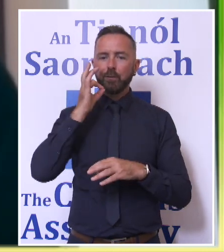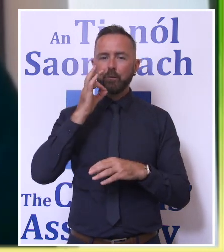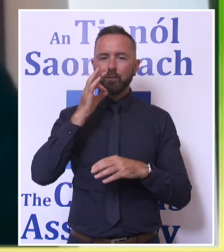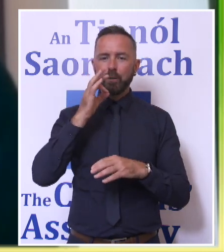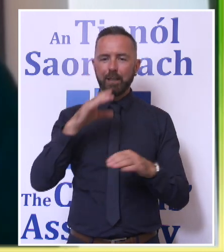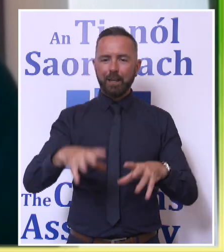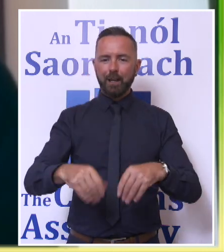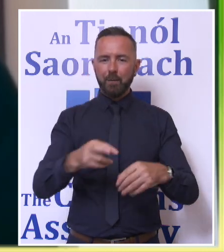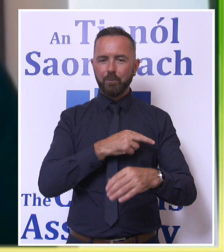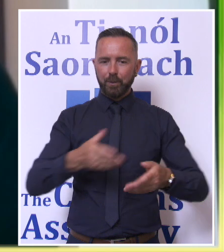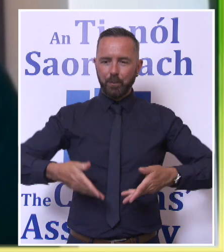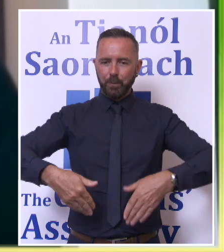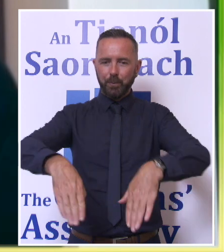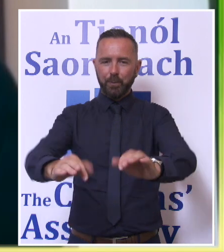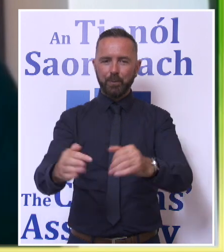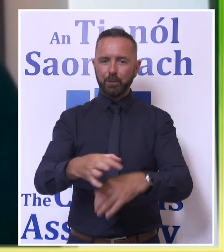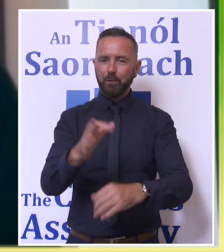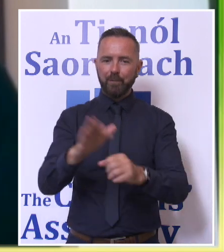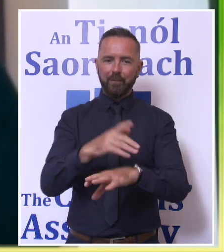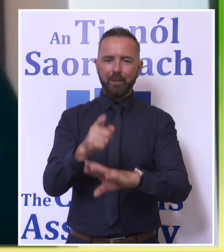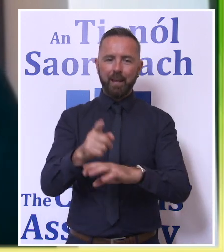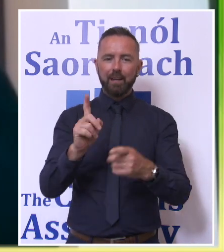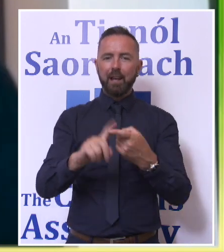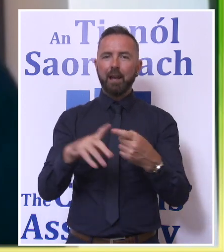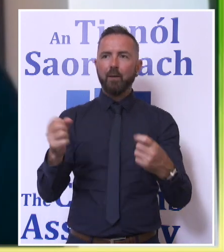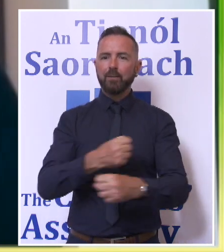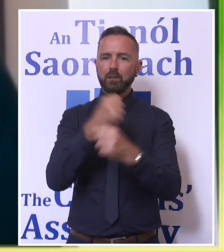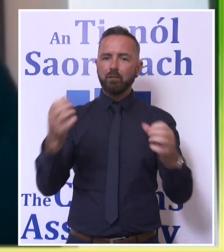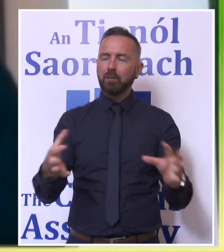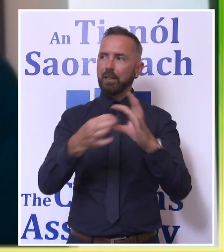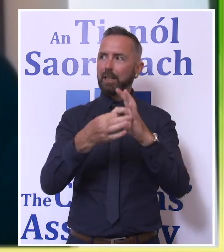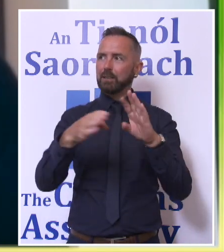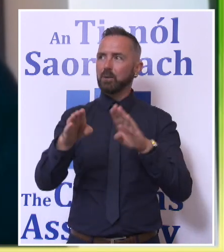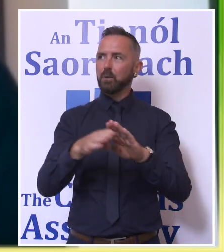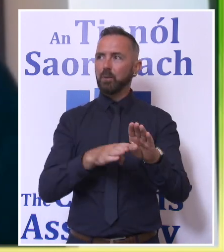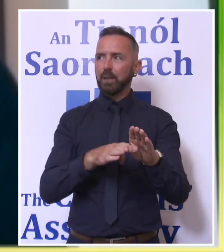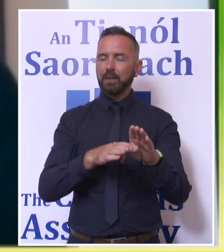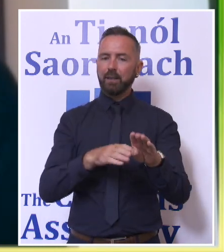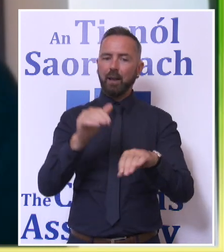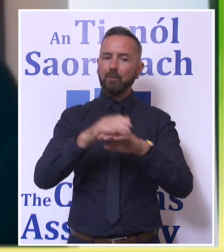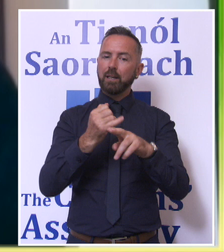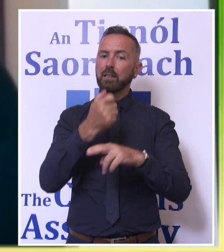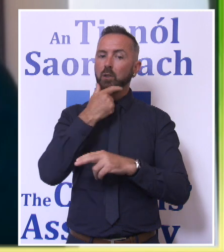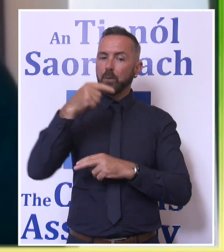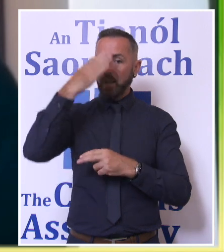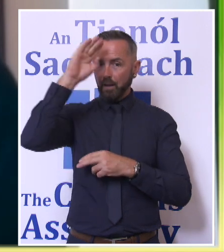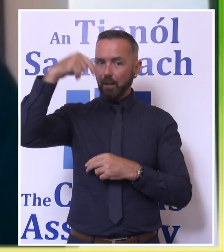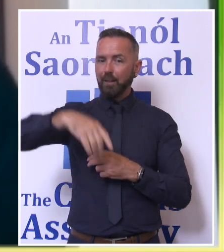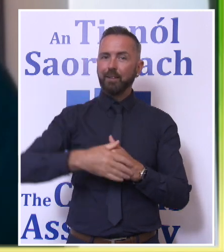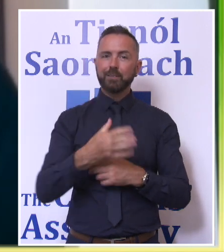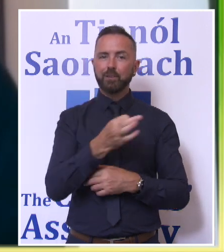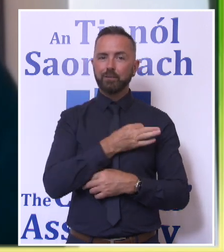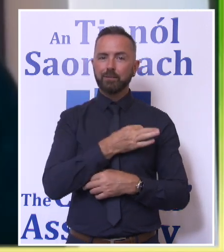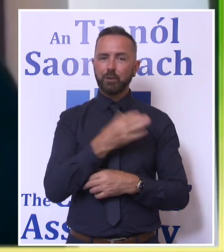really grateful for that. And obviously we have such strong ties to our friends there in Dublin and Ireland, so great